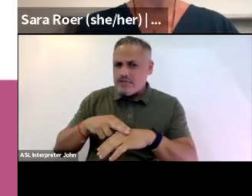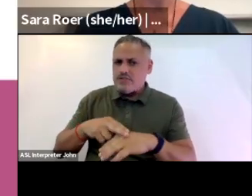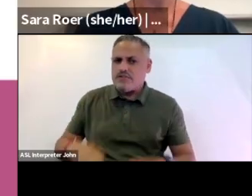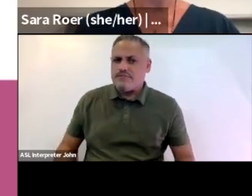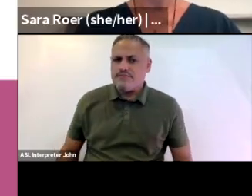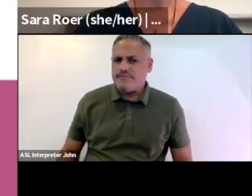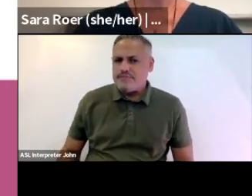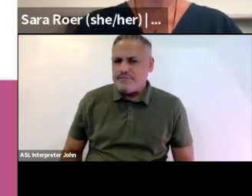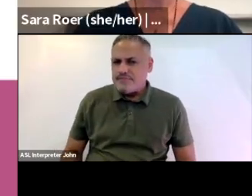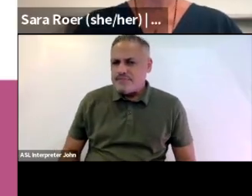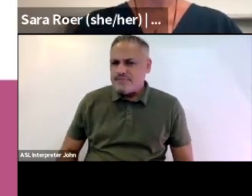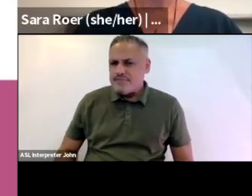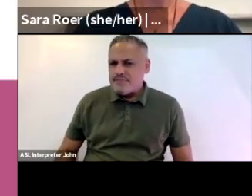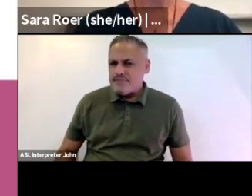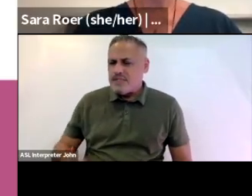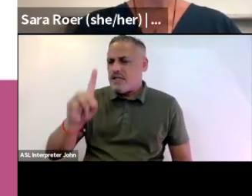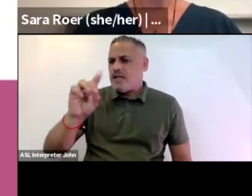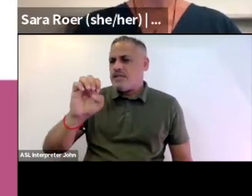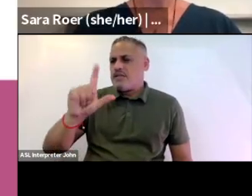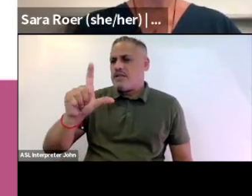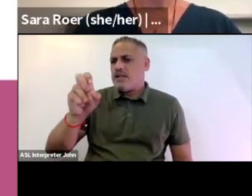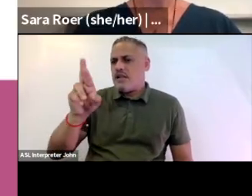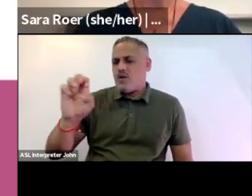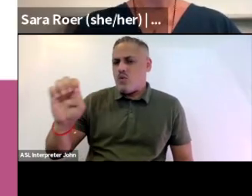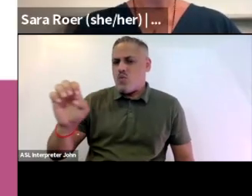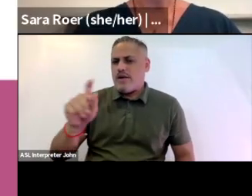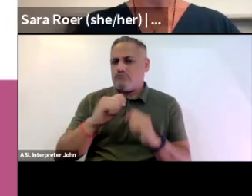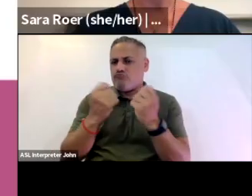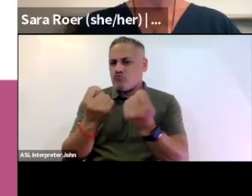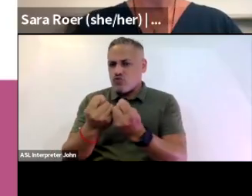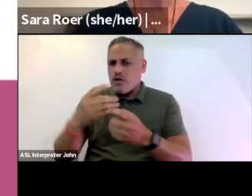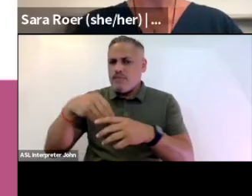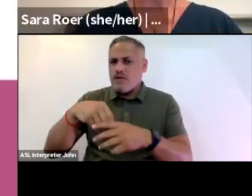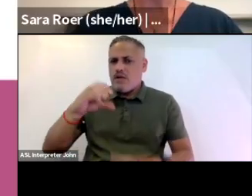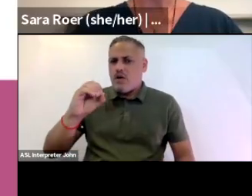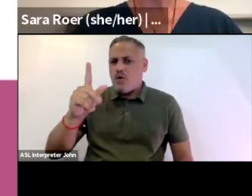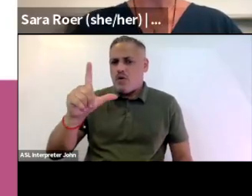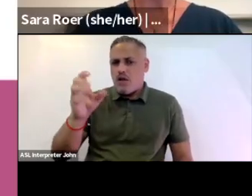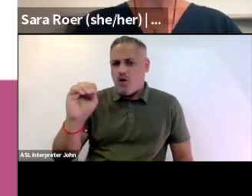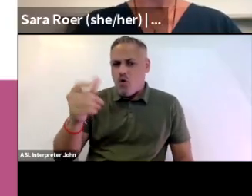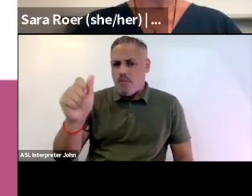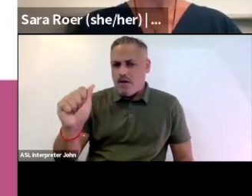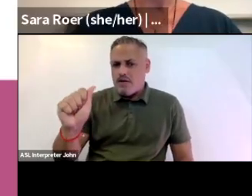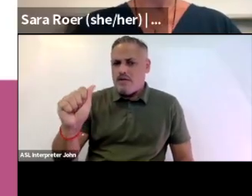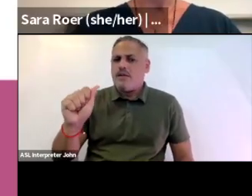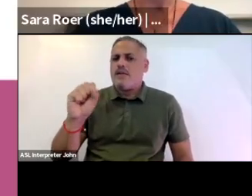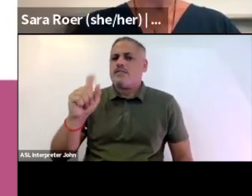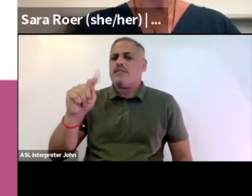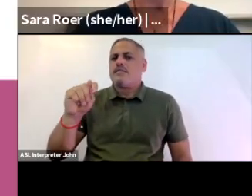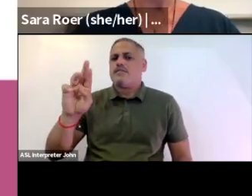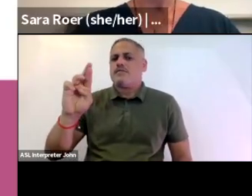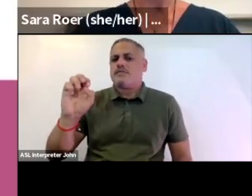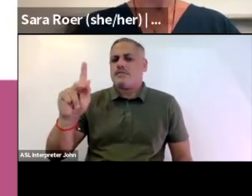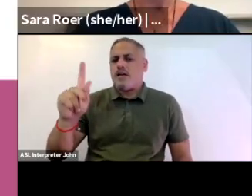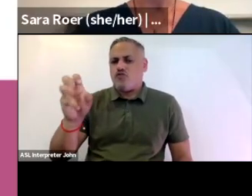Anadarko, Oklahoma, the Delaware Tribe of Indians in Bartlesville, Oklahoma, and the Stockbridge-Munsee community